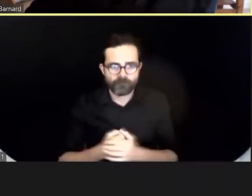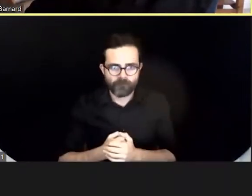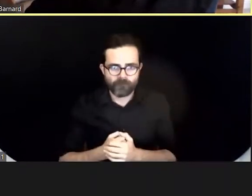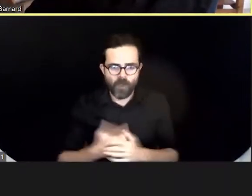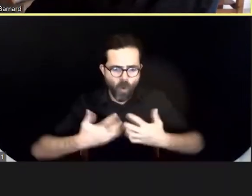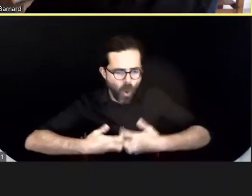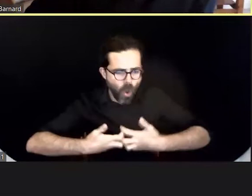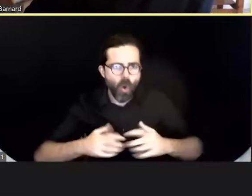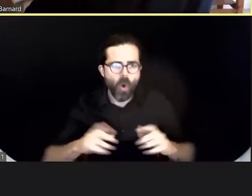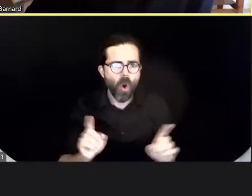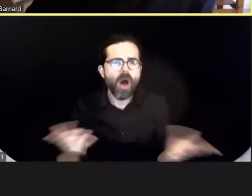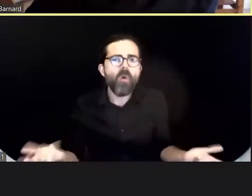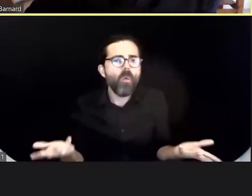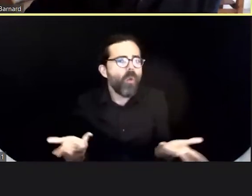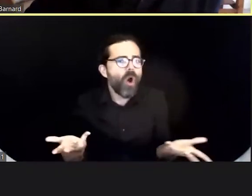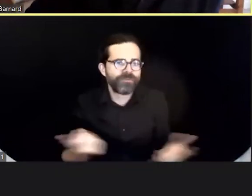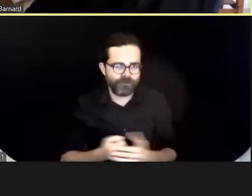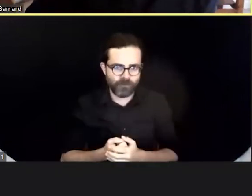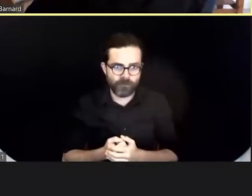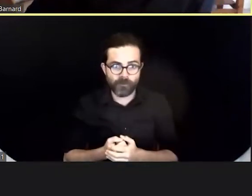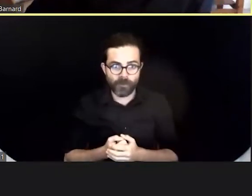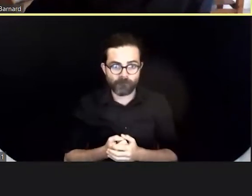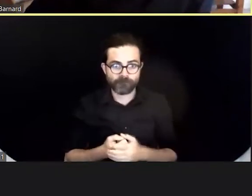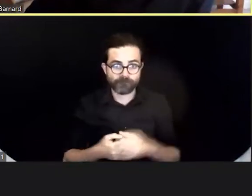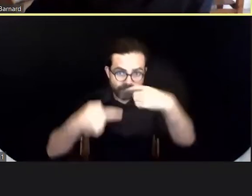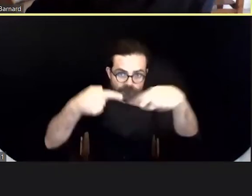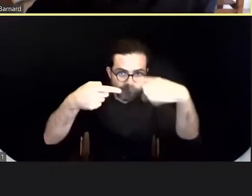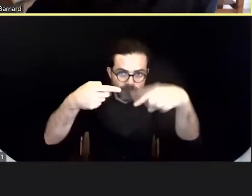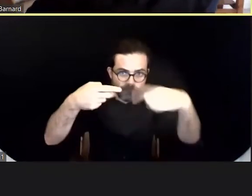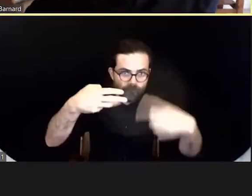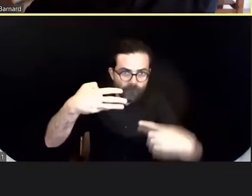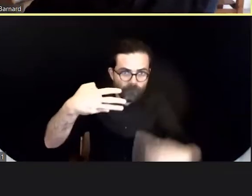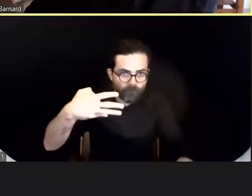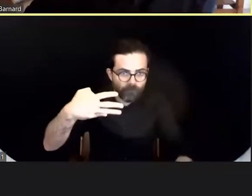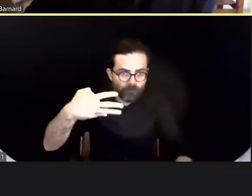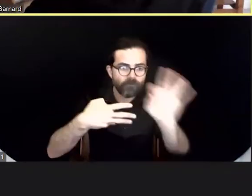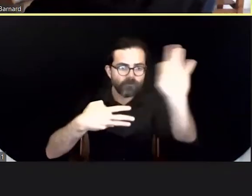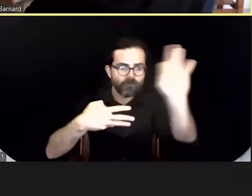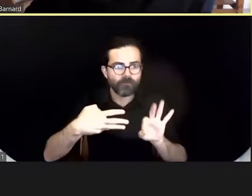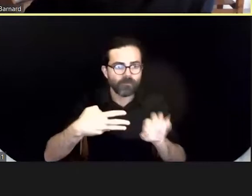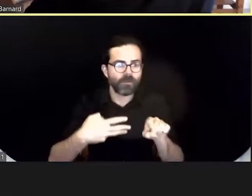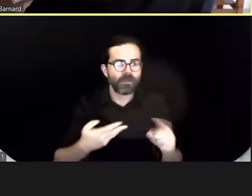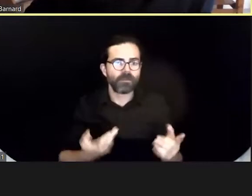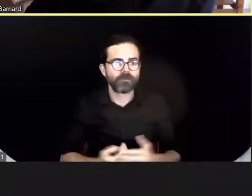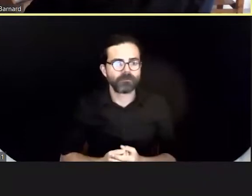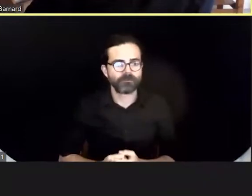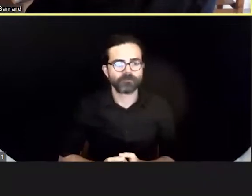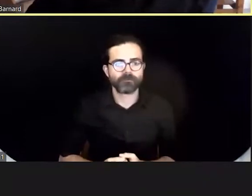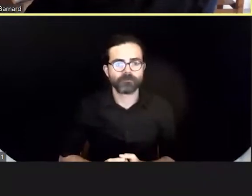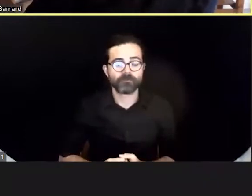Can you get some maintenance, or do you stick the technology in a cupboard and don't worry about it? So those